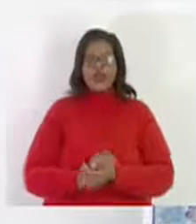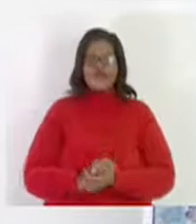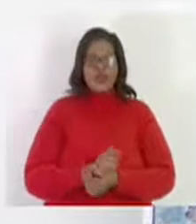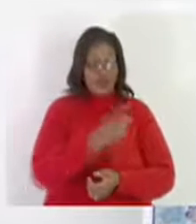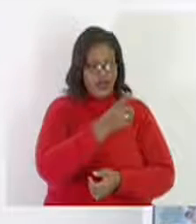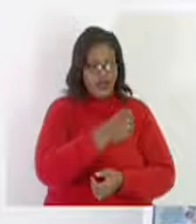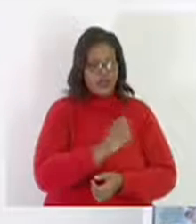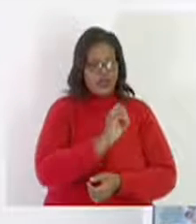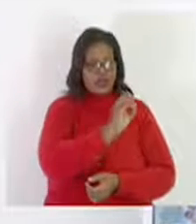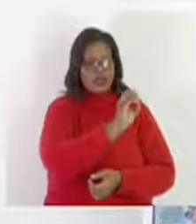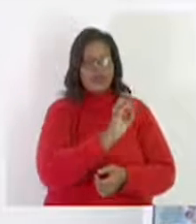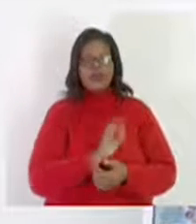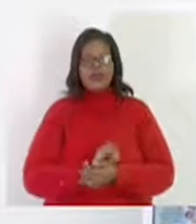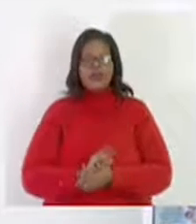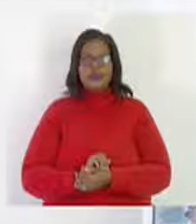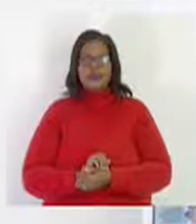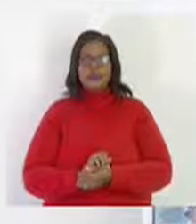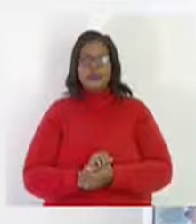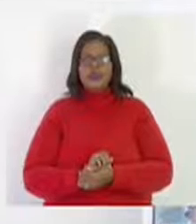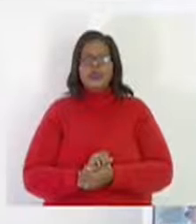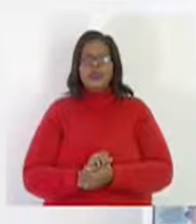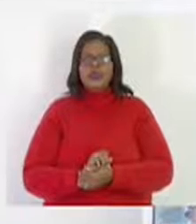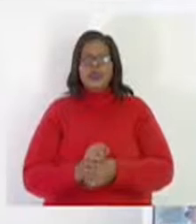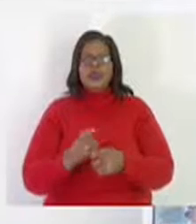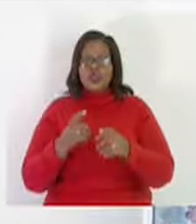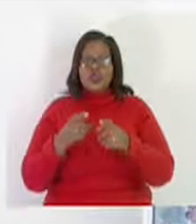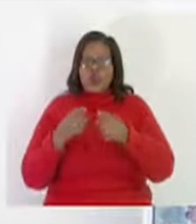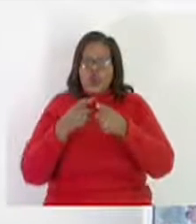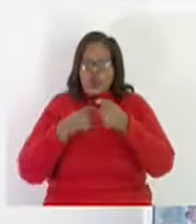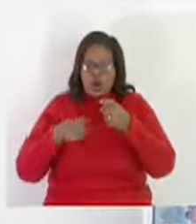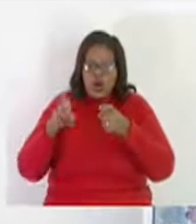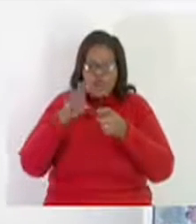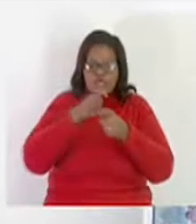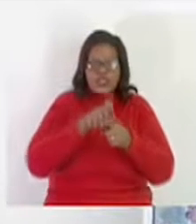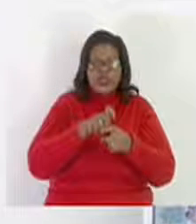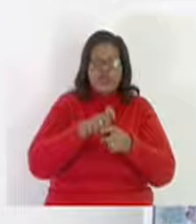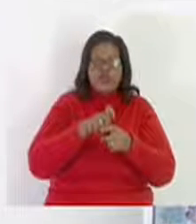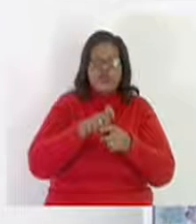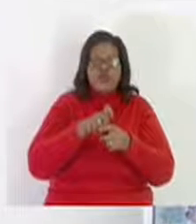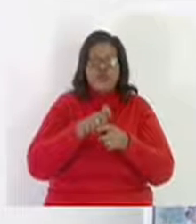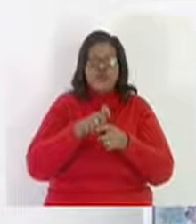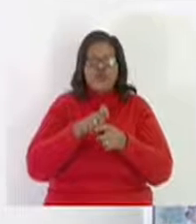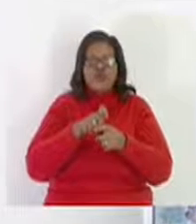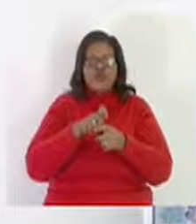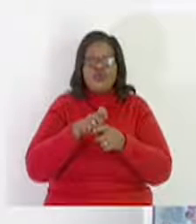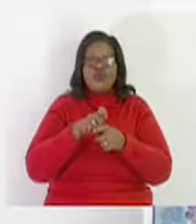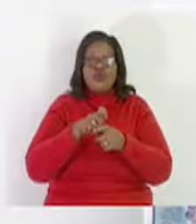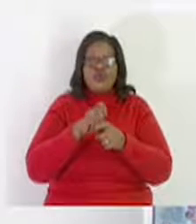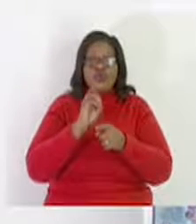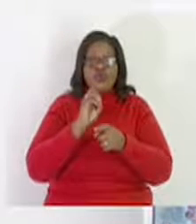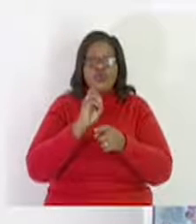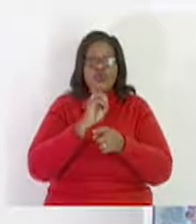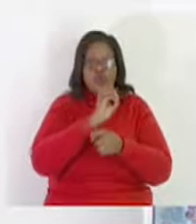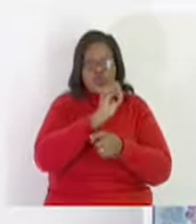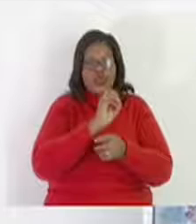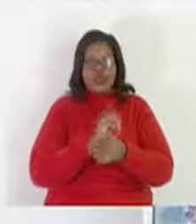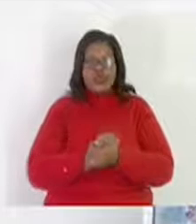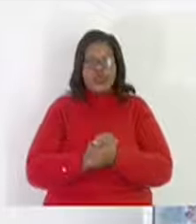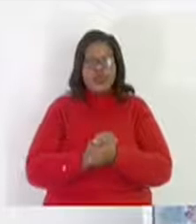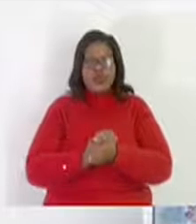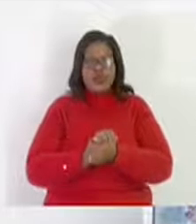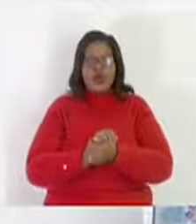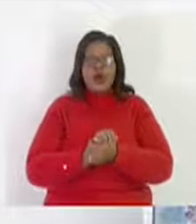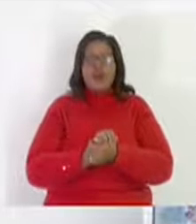All you have to do is, we are rounding this 0. I put it there, of course it wasn't there. And this number looks a bit